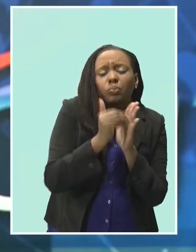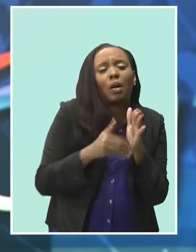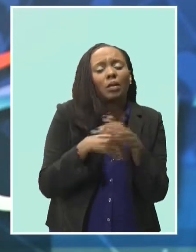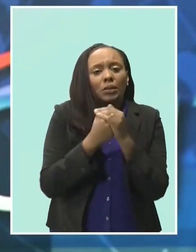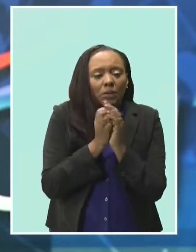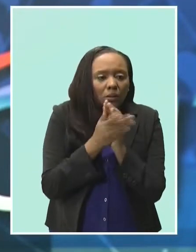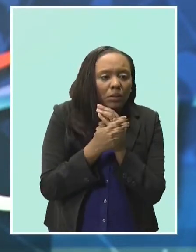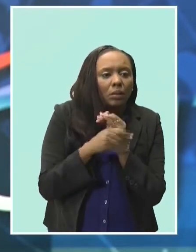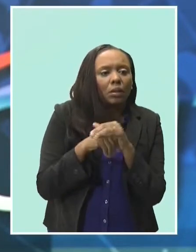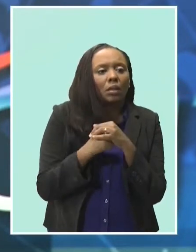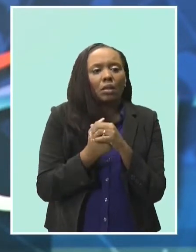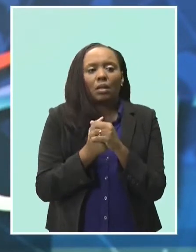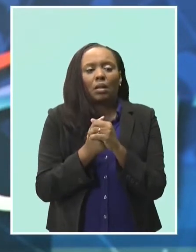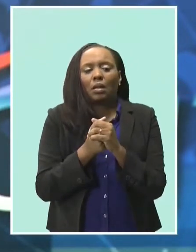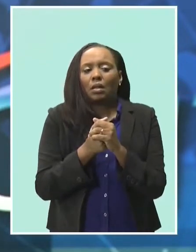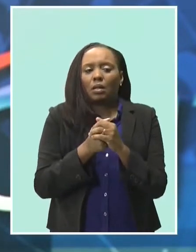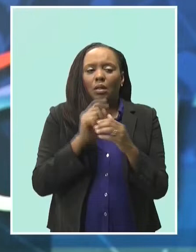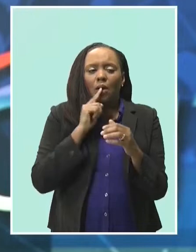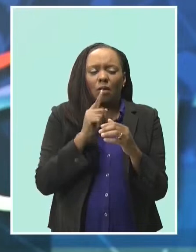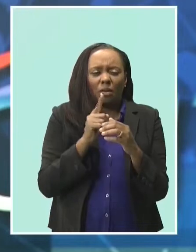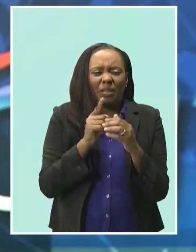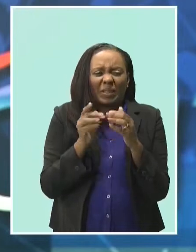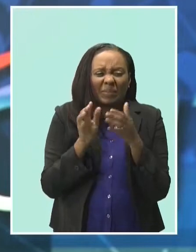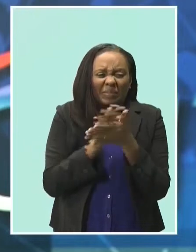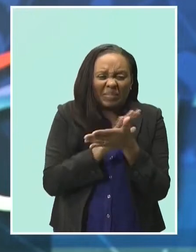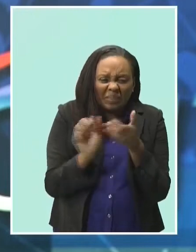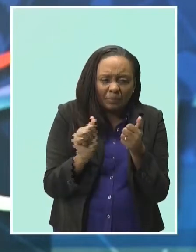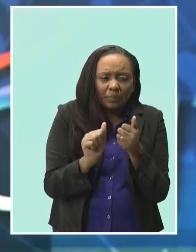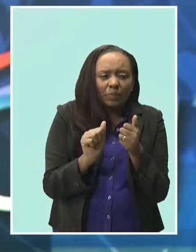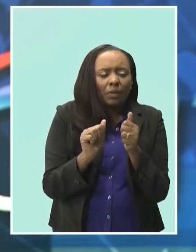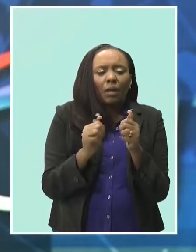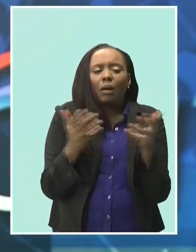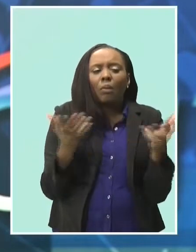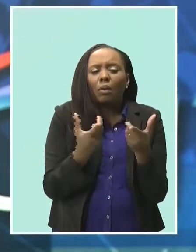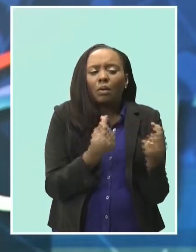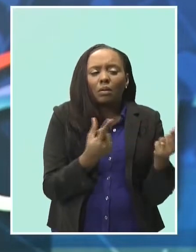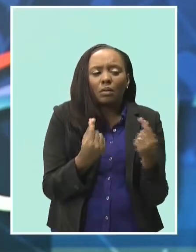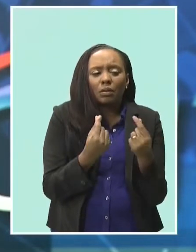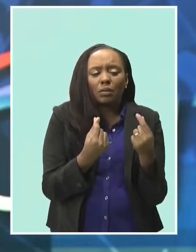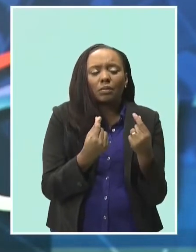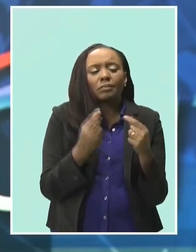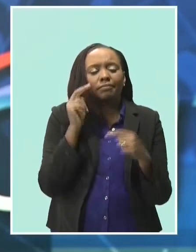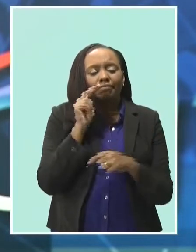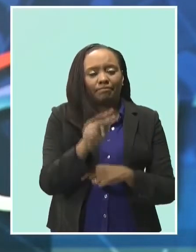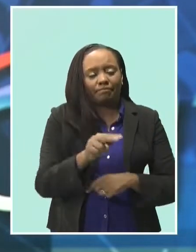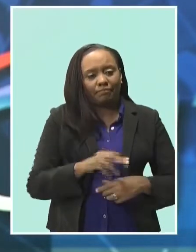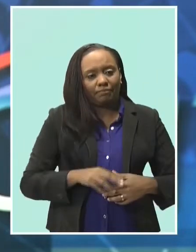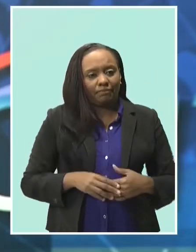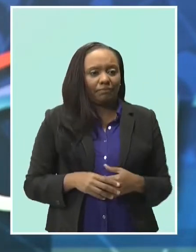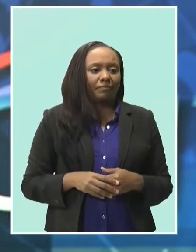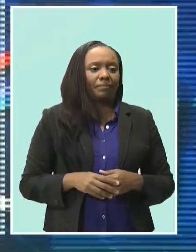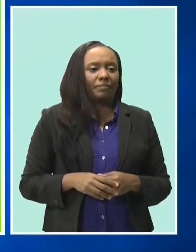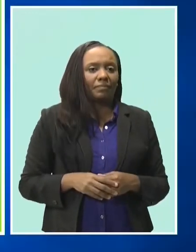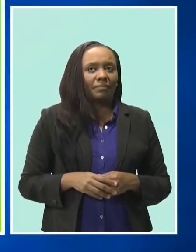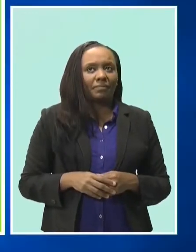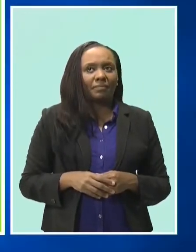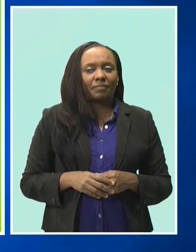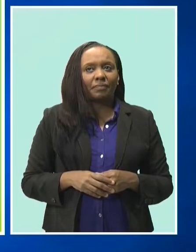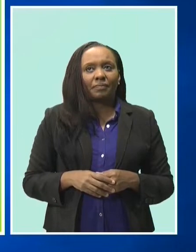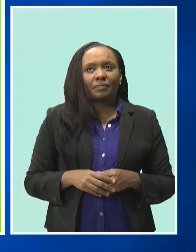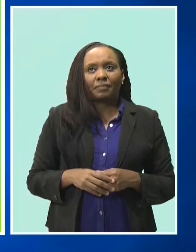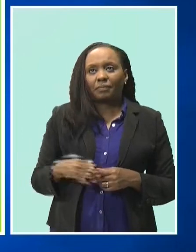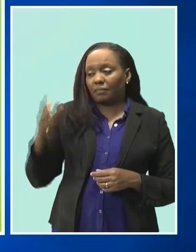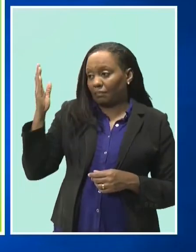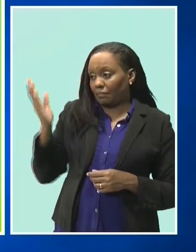this Sharika Griffith report, Dr. Andrew Ford explains how we can avoid this problem while staying safe. The skin